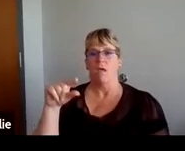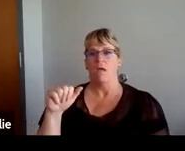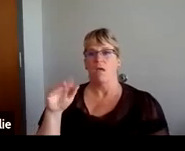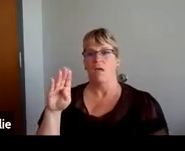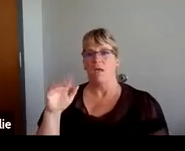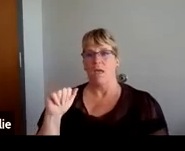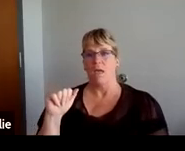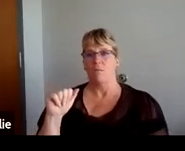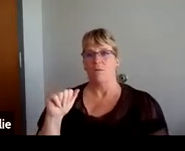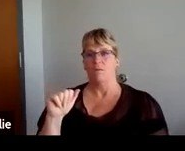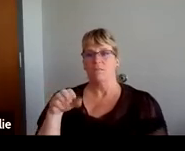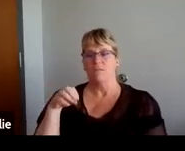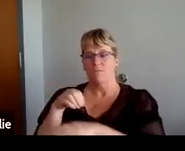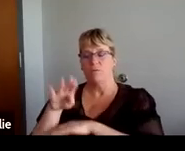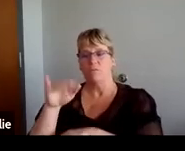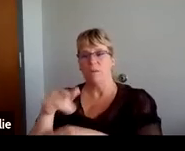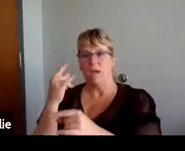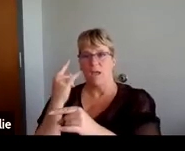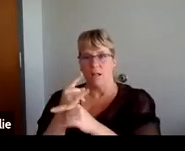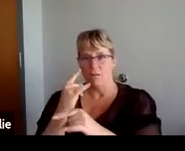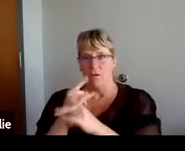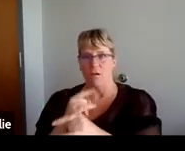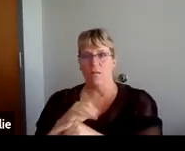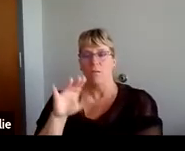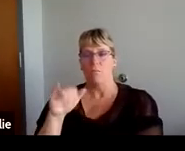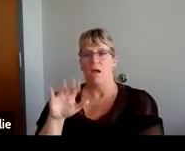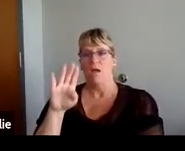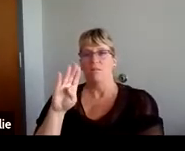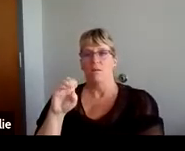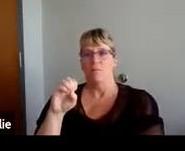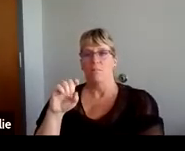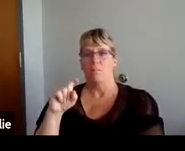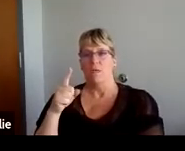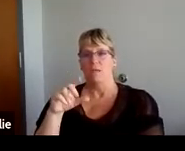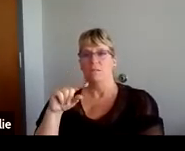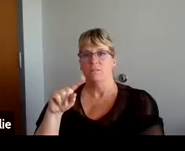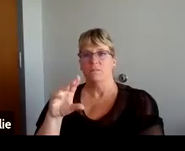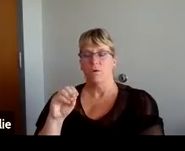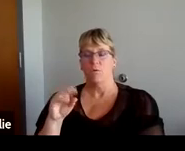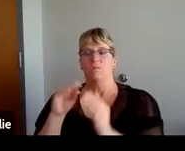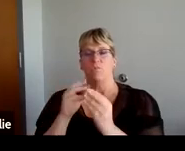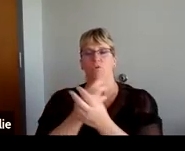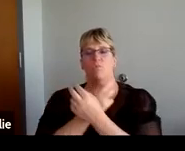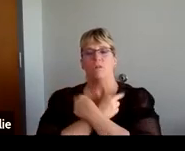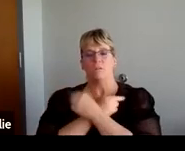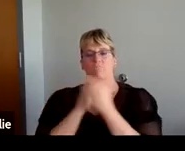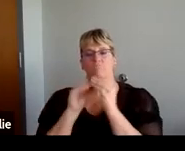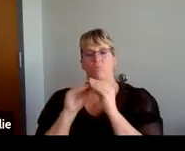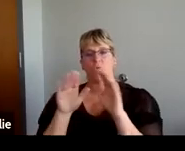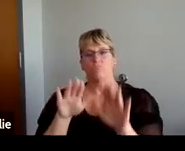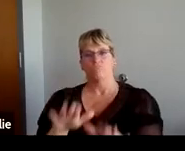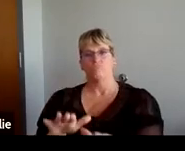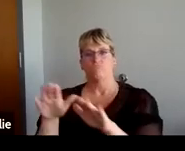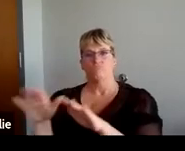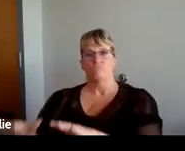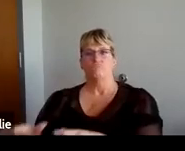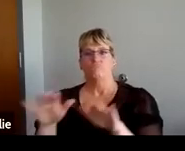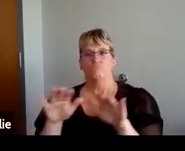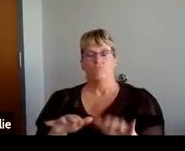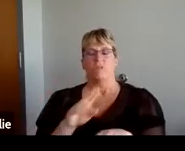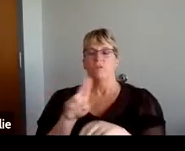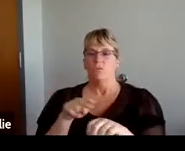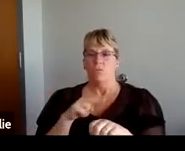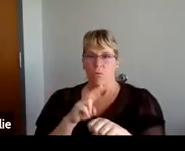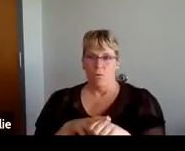by alcohol, it's influenced by the benzodiazepines, it's relaxing, it's calming in its normal